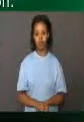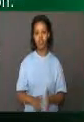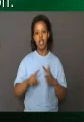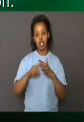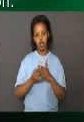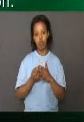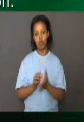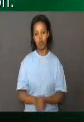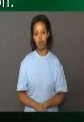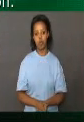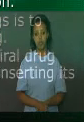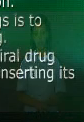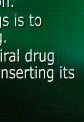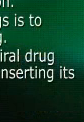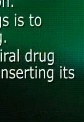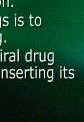Begin.